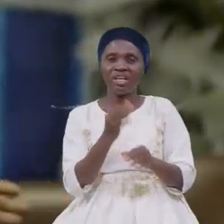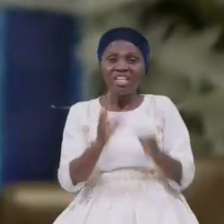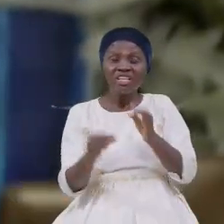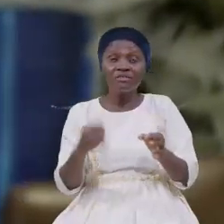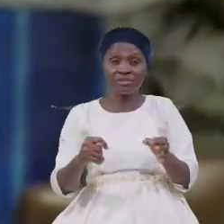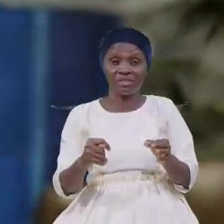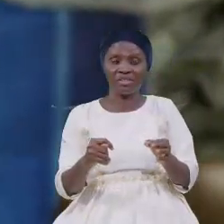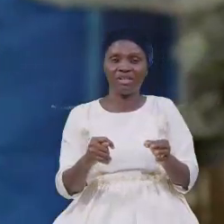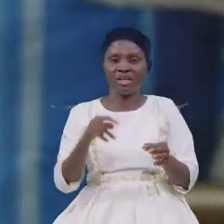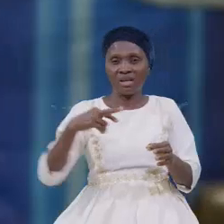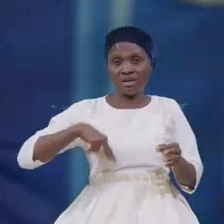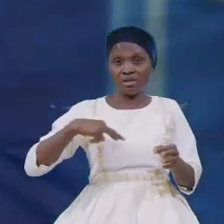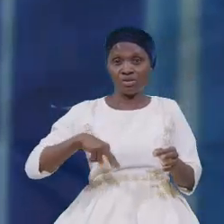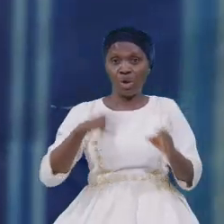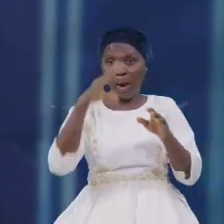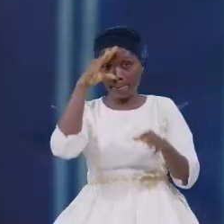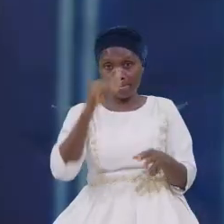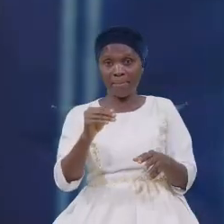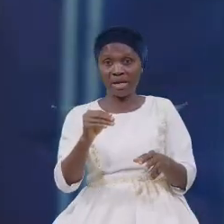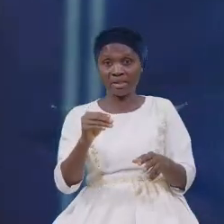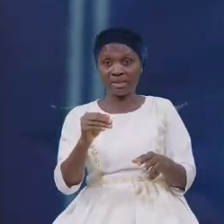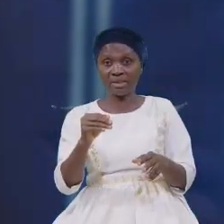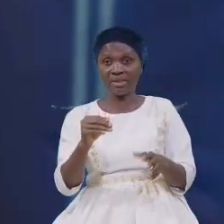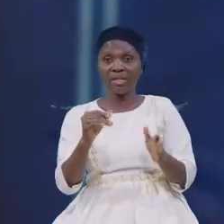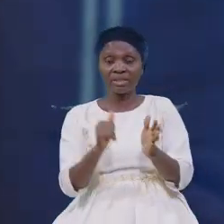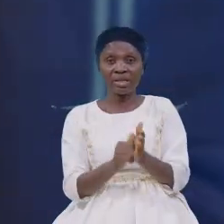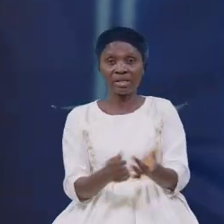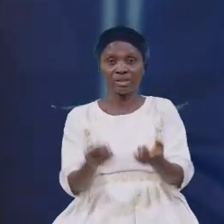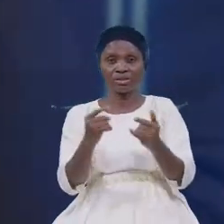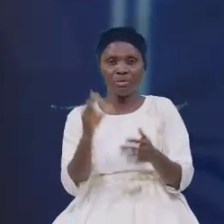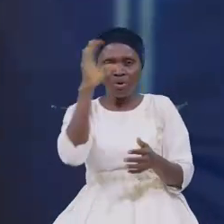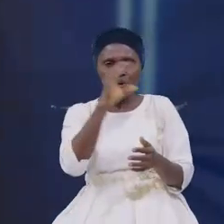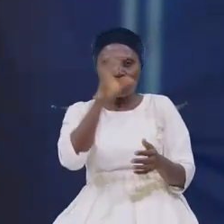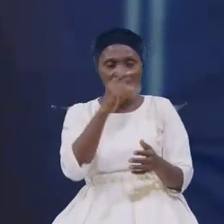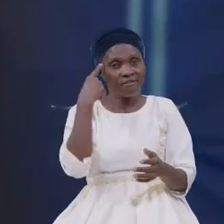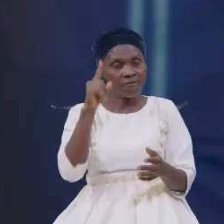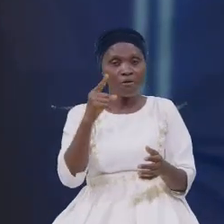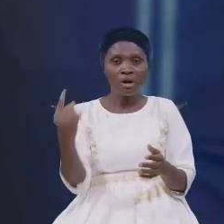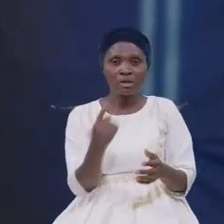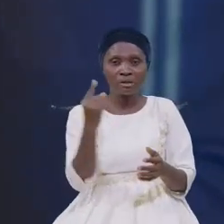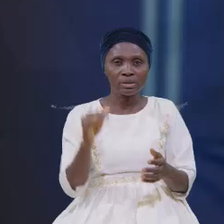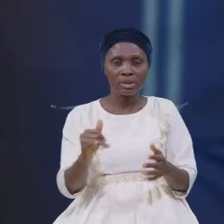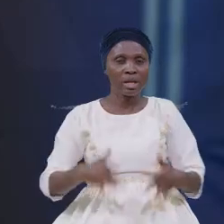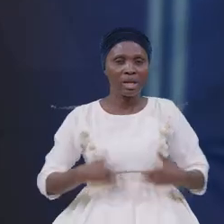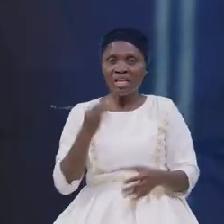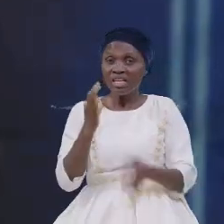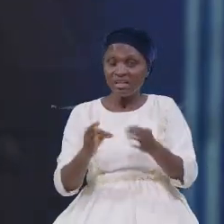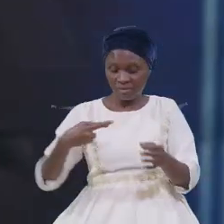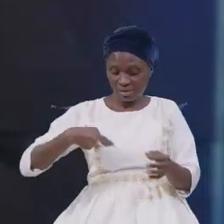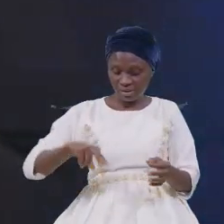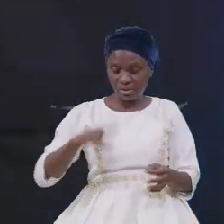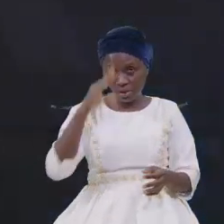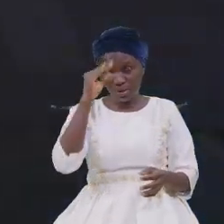that ran looking for eternal life, if the religious man could not be